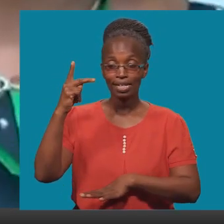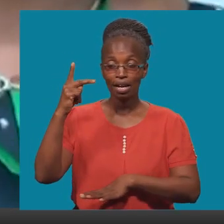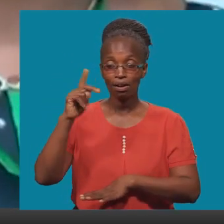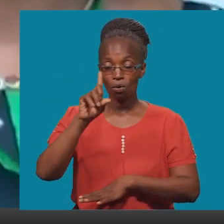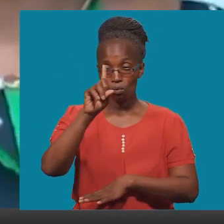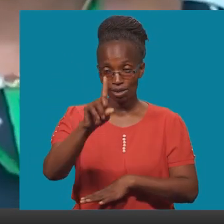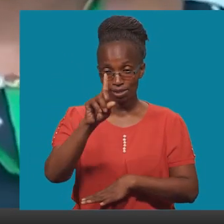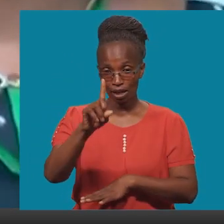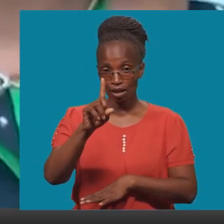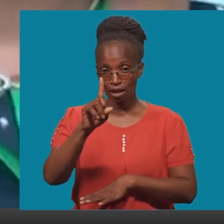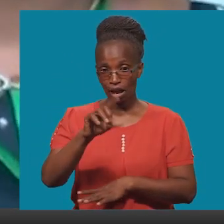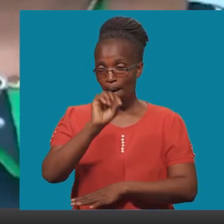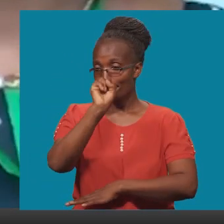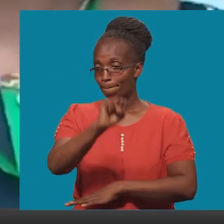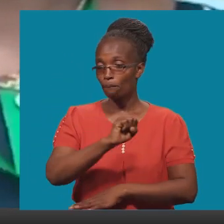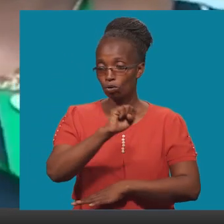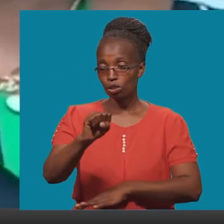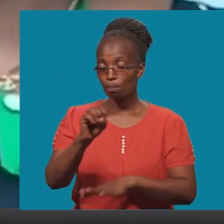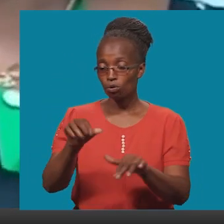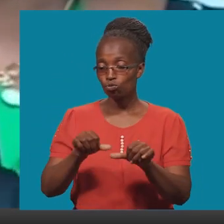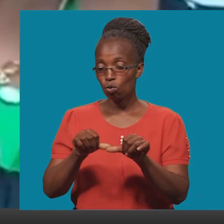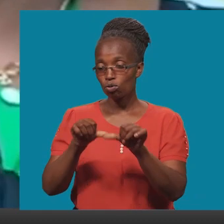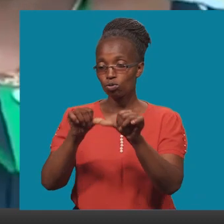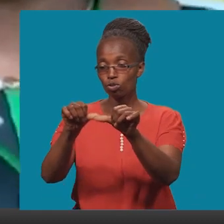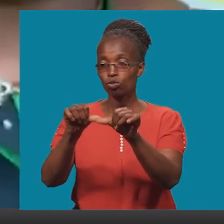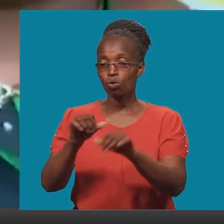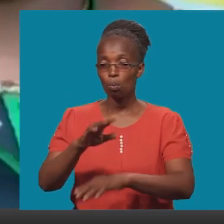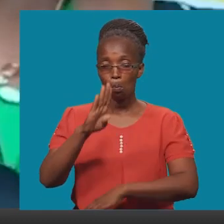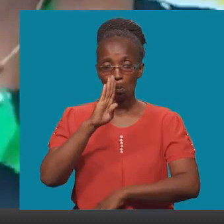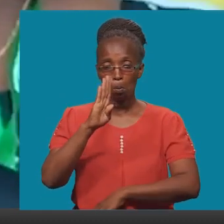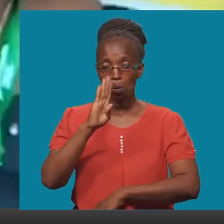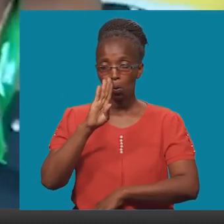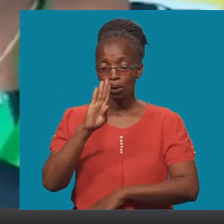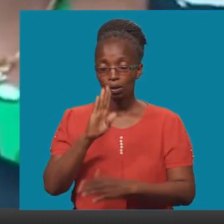Kenya Kwanza will not continue the borrowing spree.